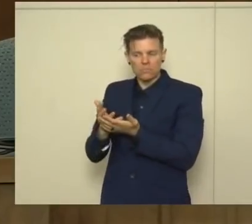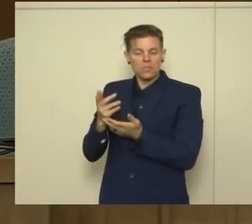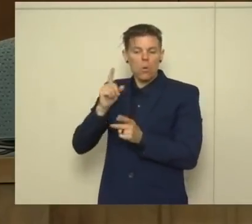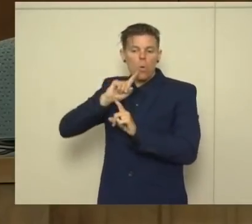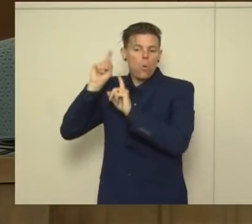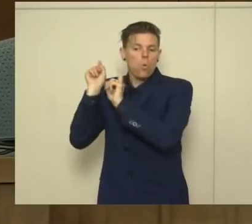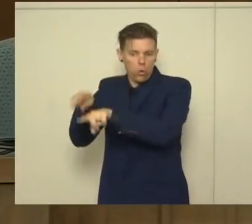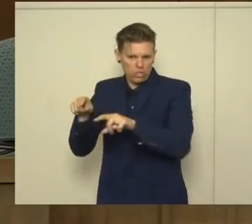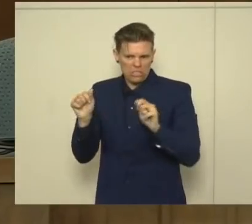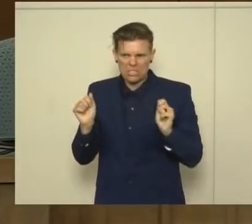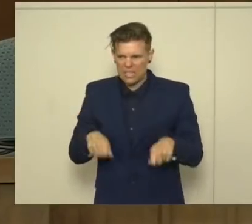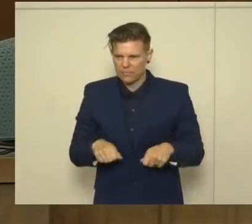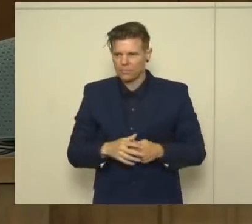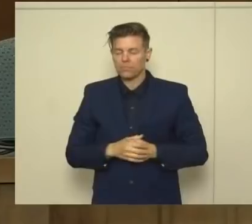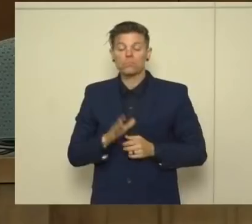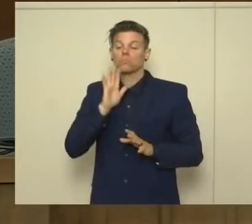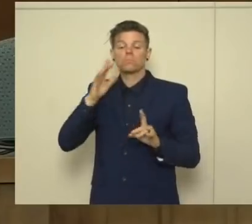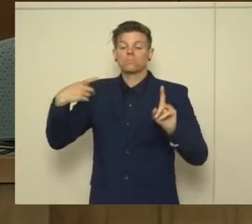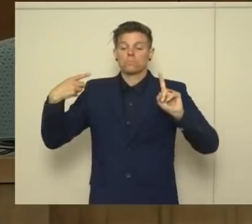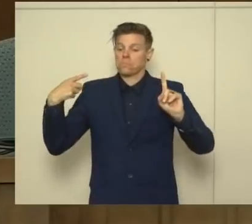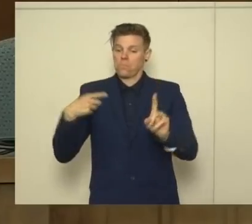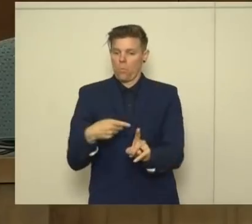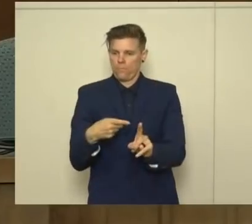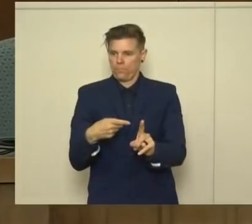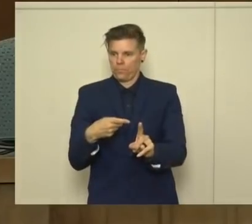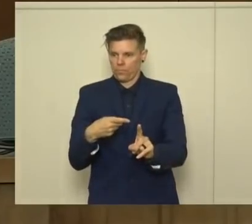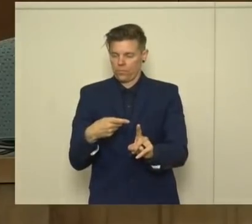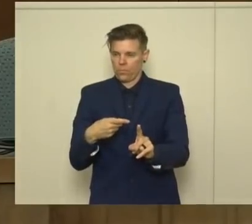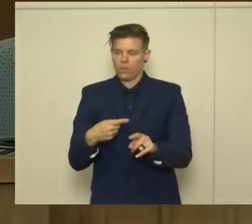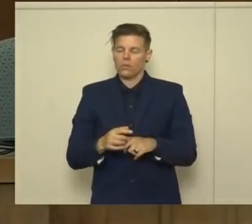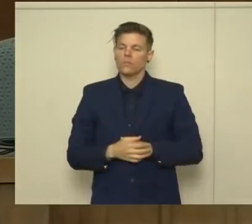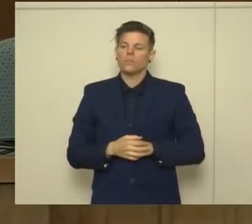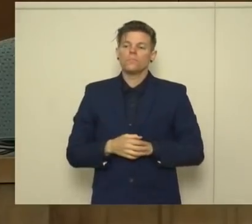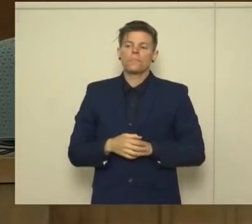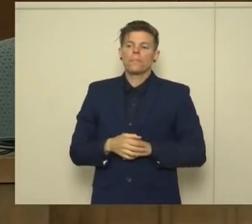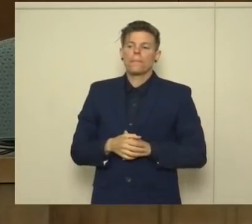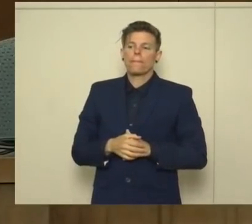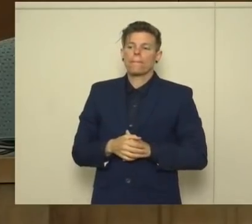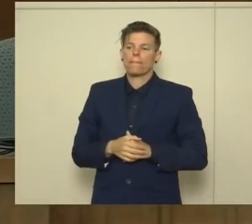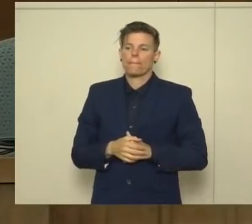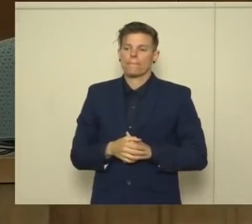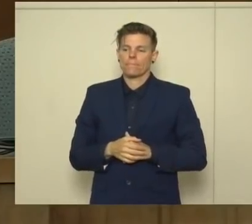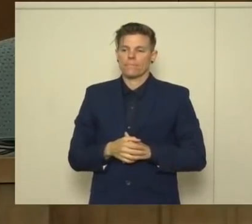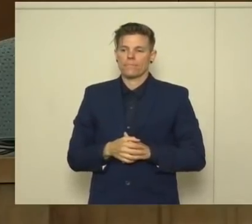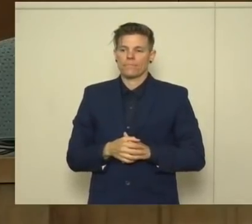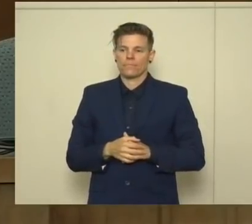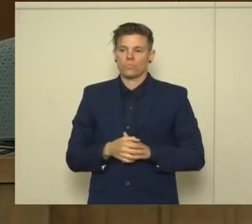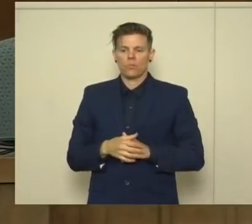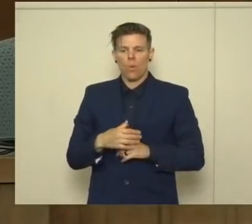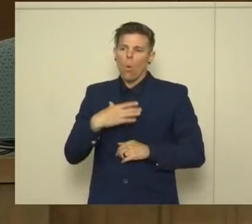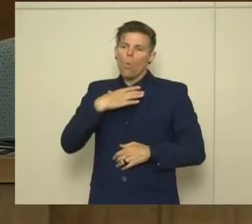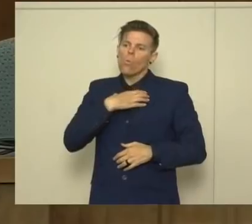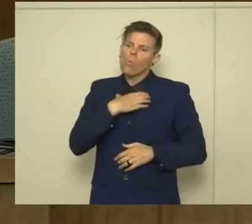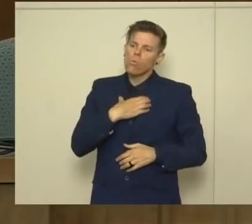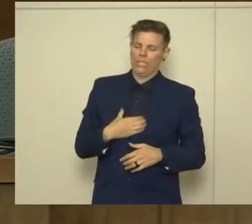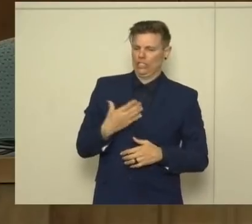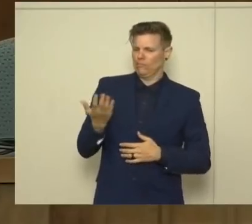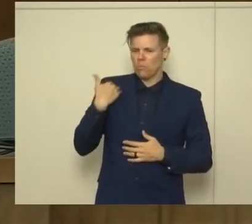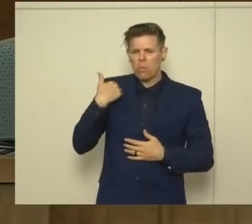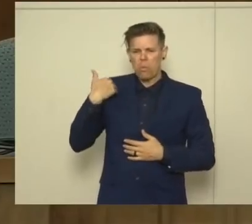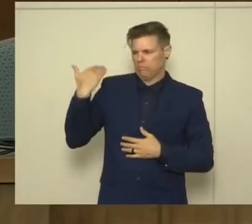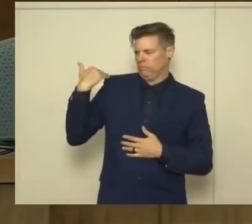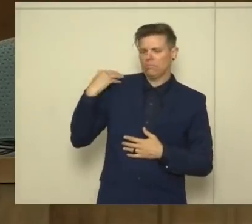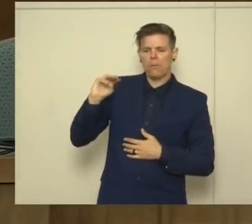In closing, I would just say I wish the supply chain had responded as efficiently with lab